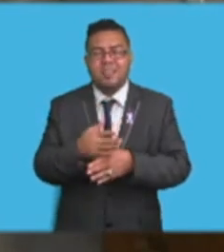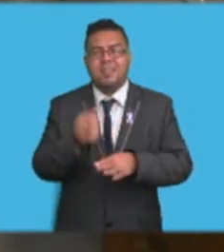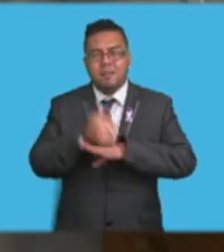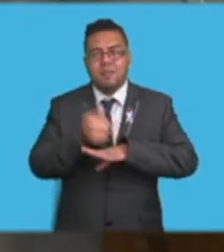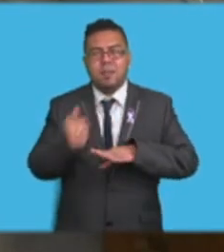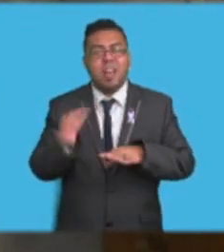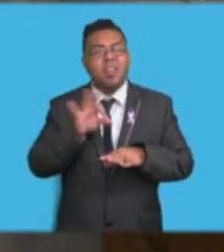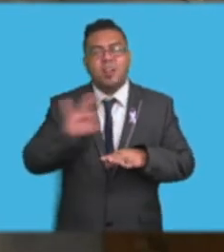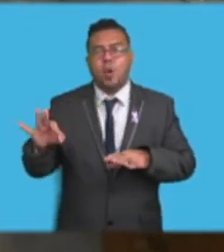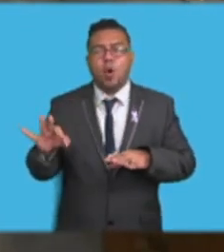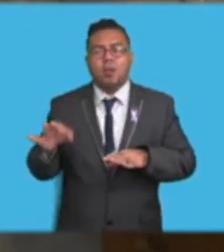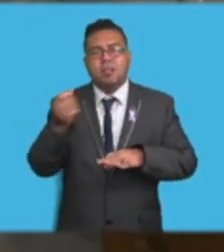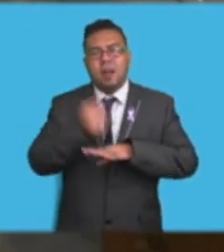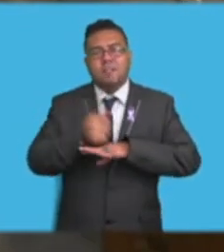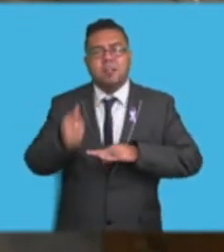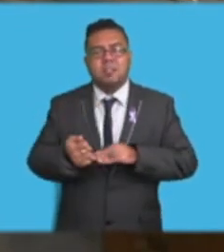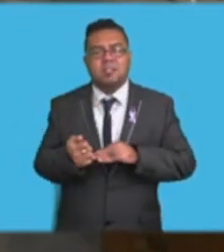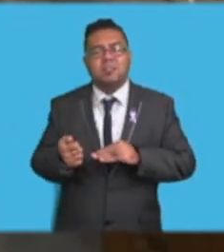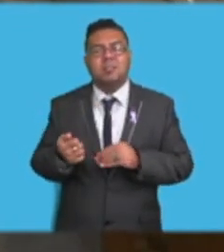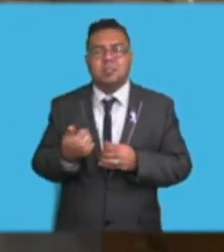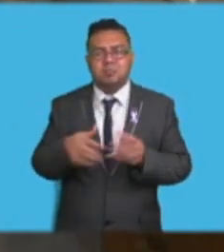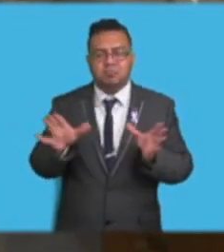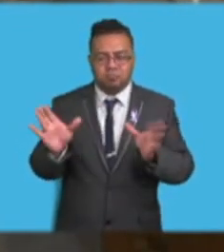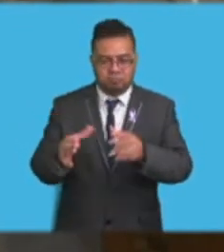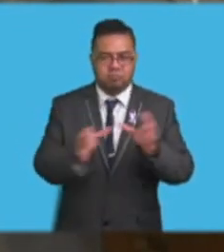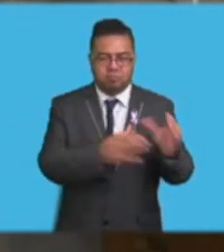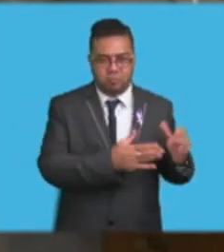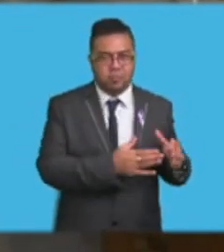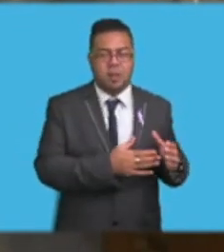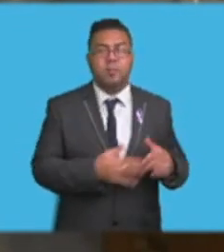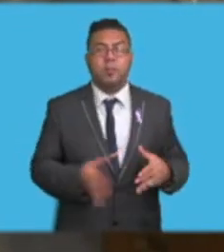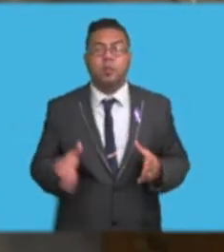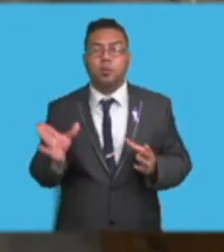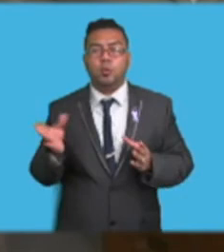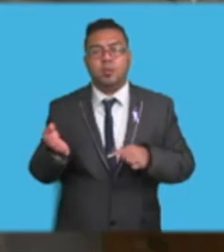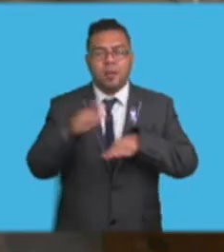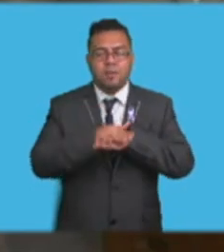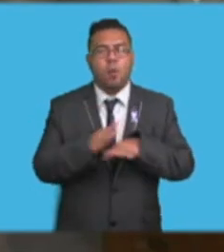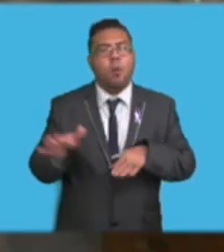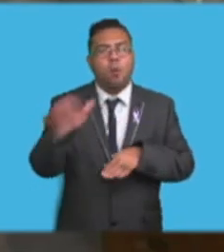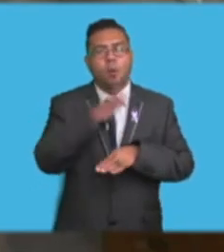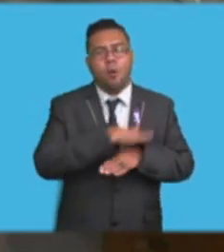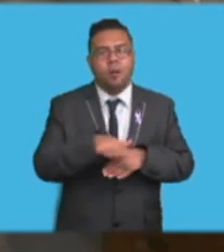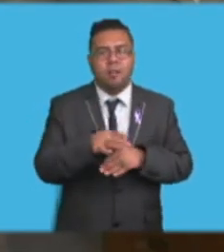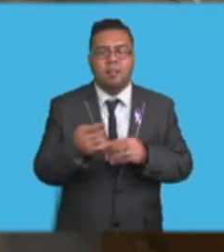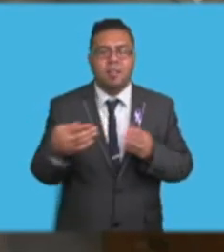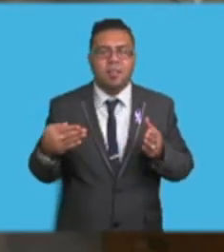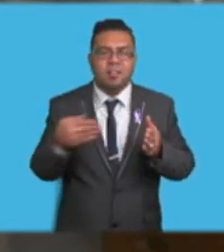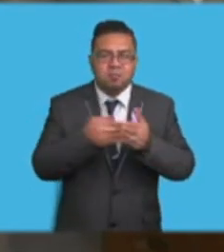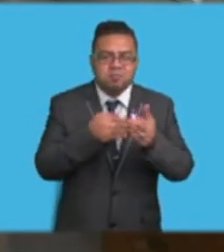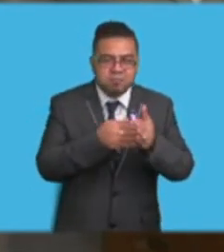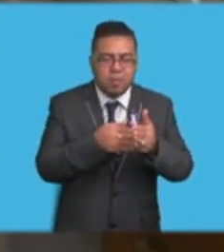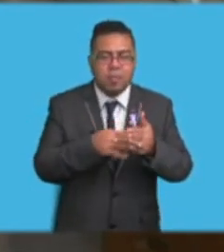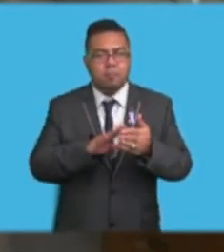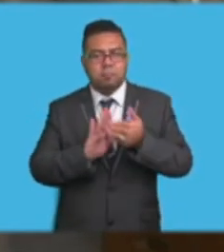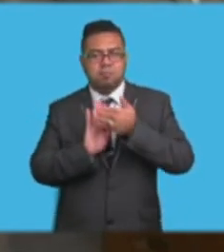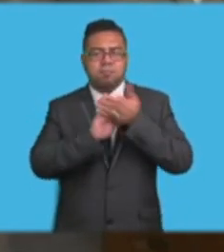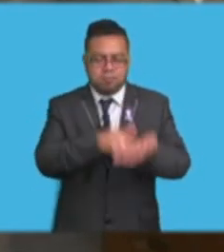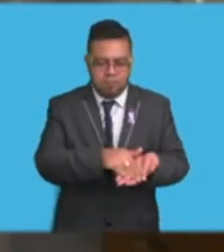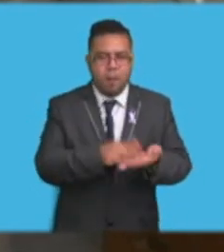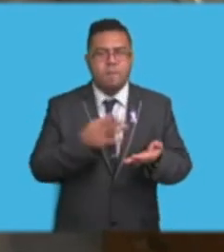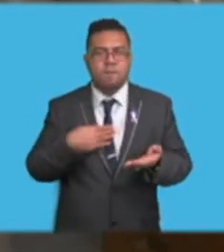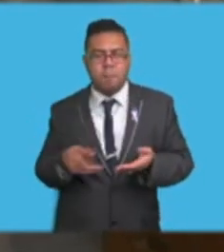non-government sector to deal holistically with the socio-economic barriers which become an obstacle for the participation of women in the